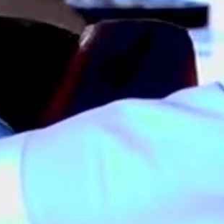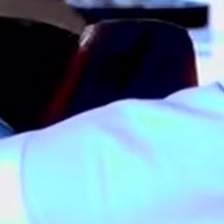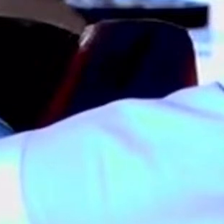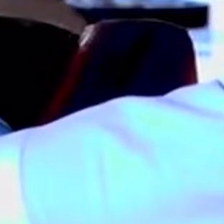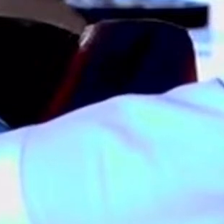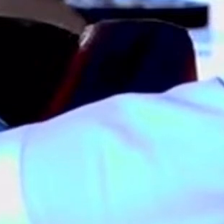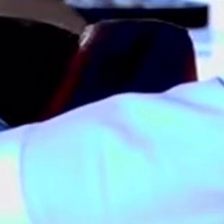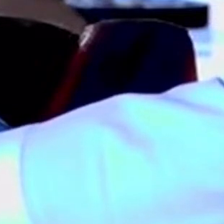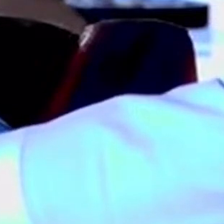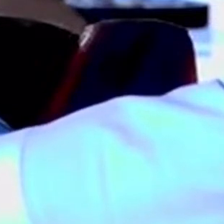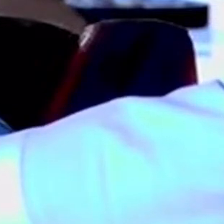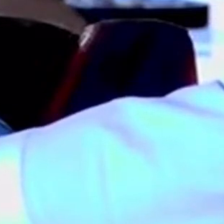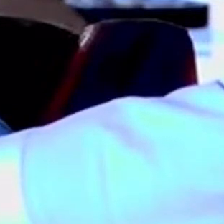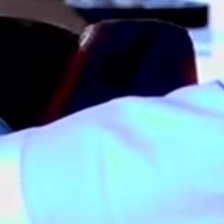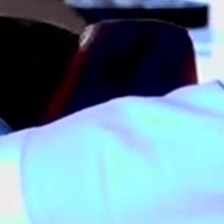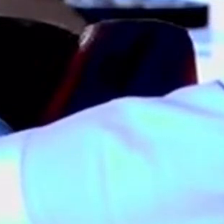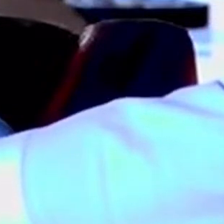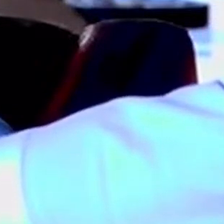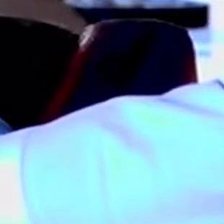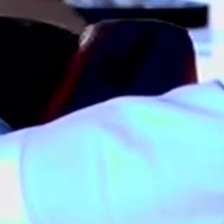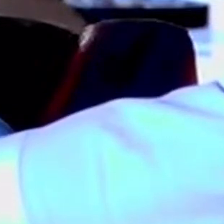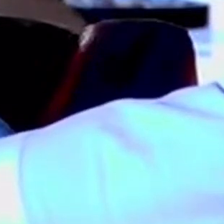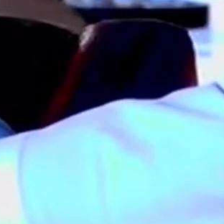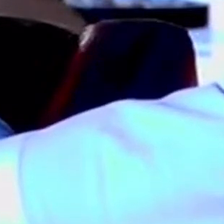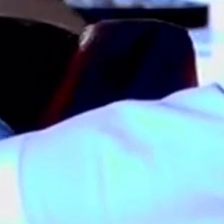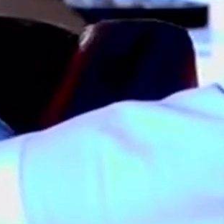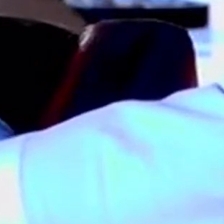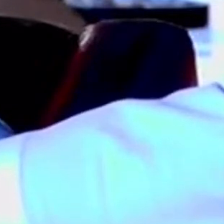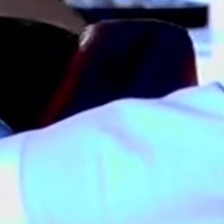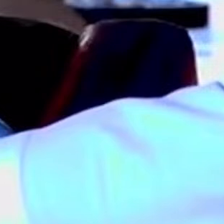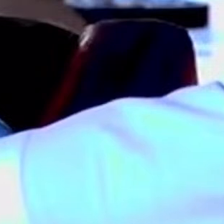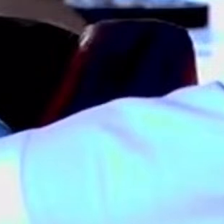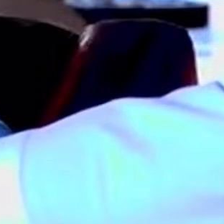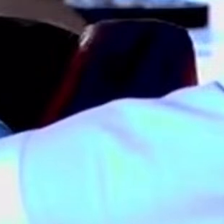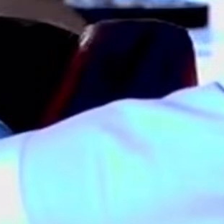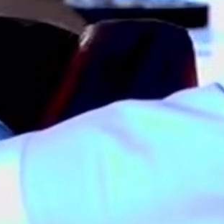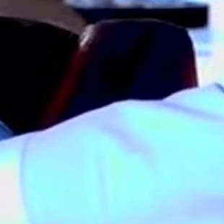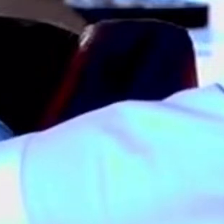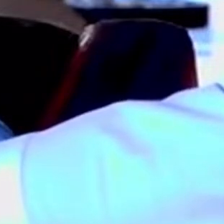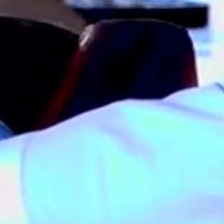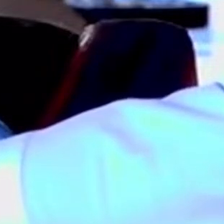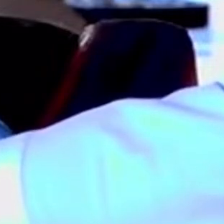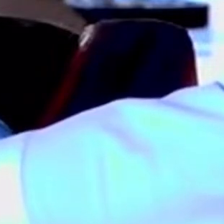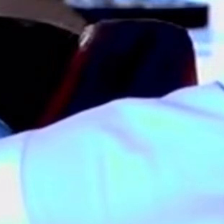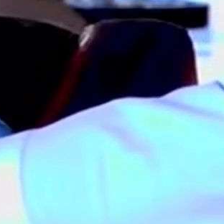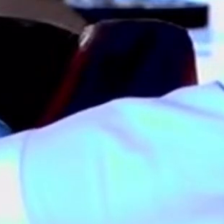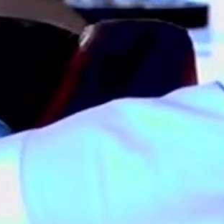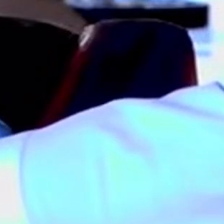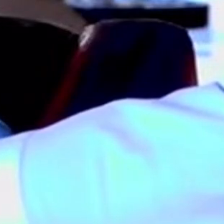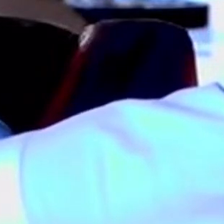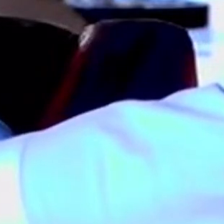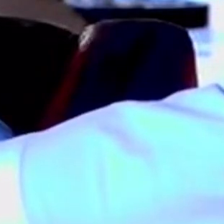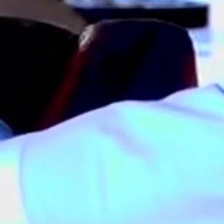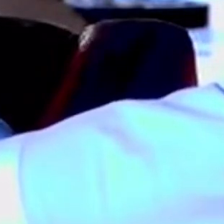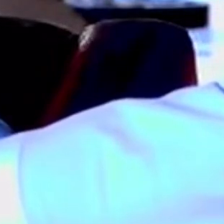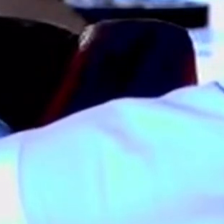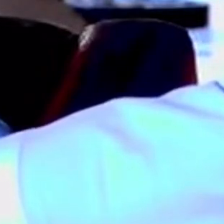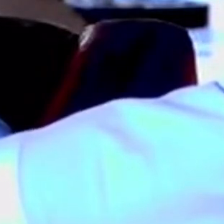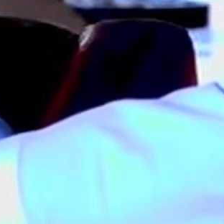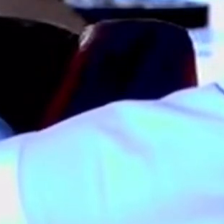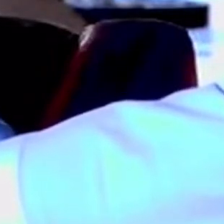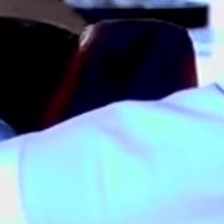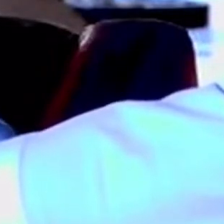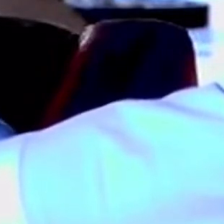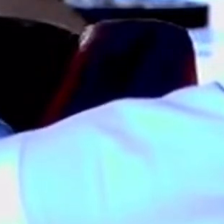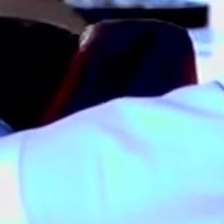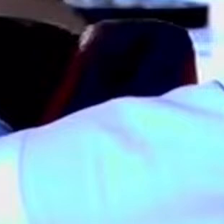Africa. Also, it is a farming area. One of the economic backbones of Mpika is